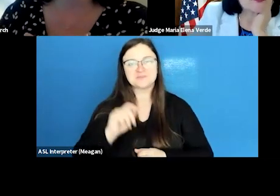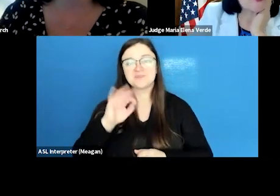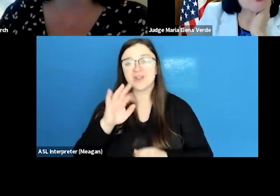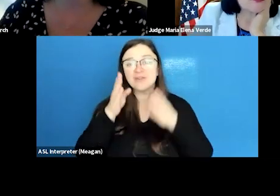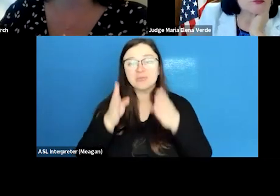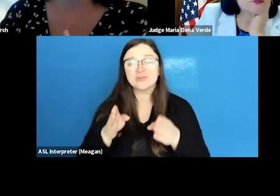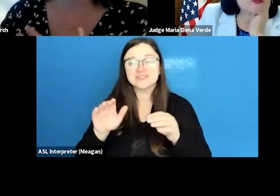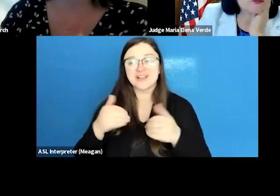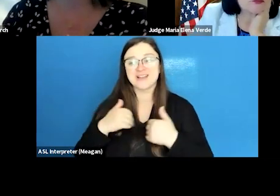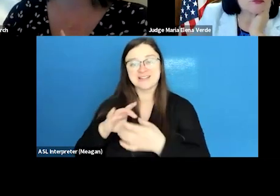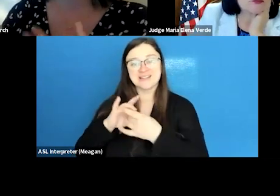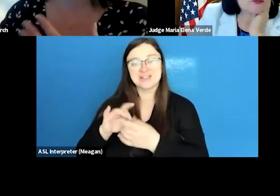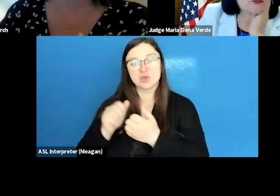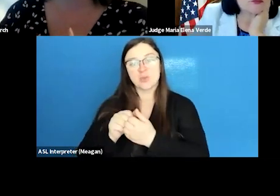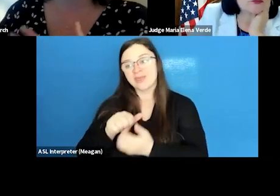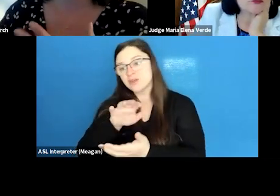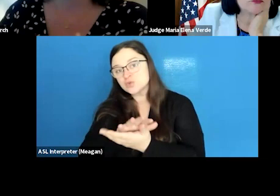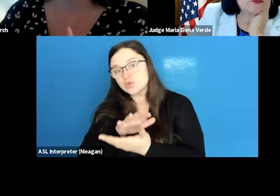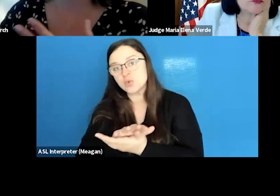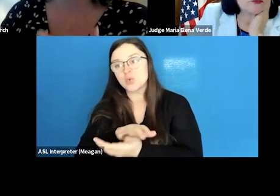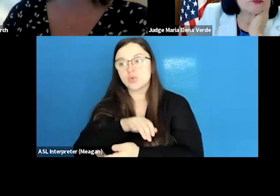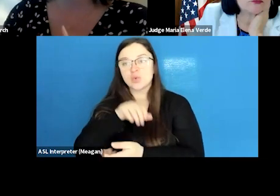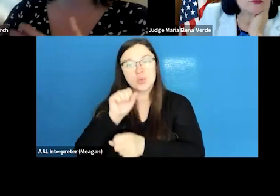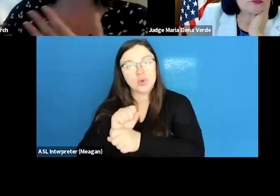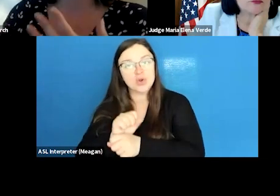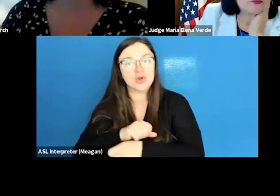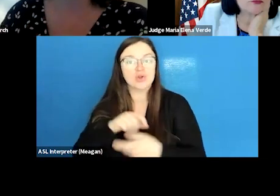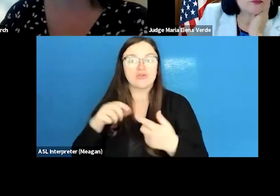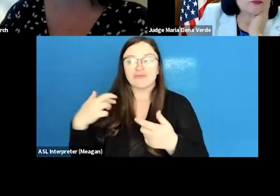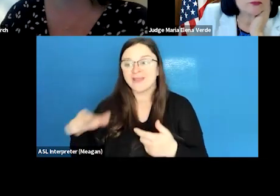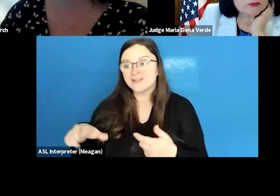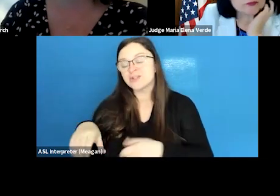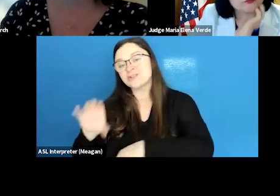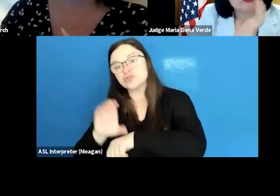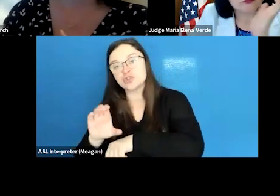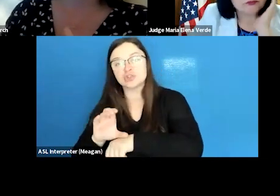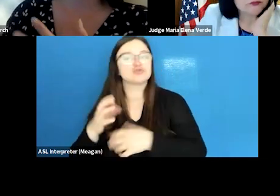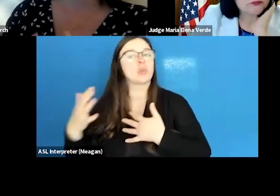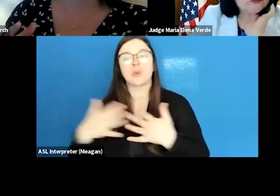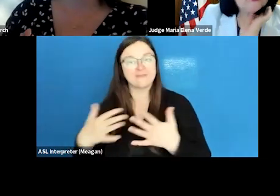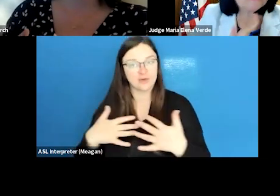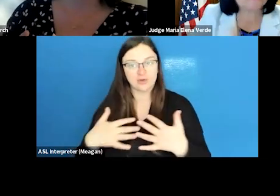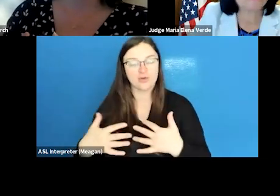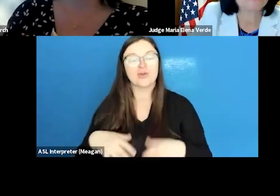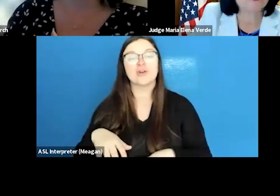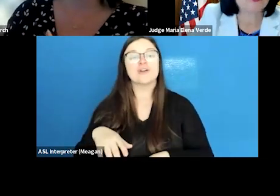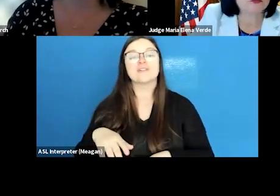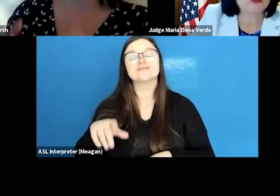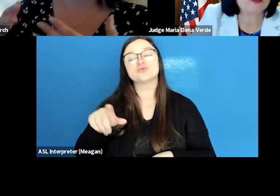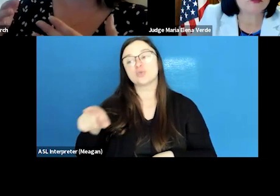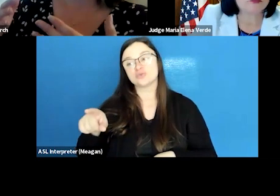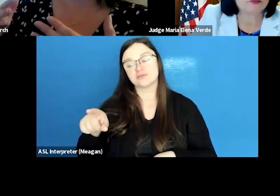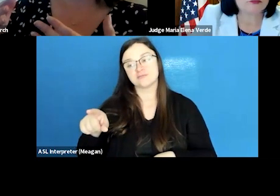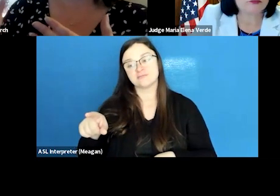conventional institutions like school, work, religions, church, whatever it may be, those are all huge sources